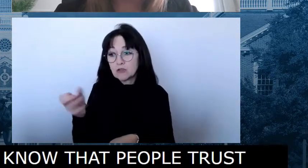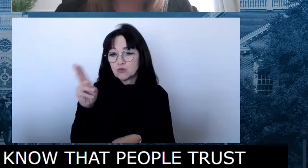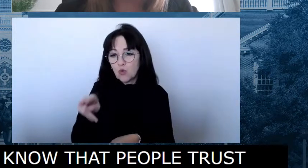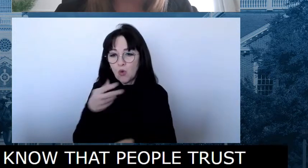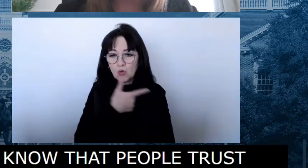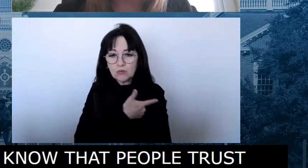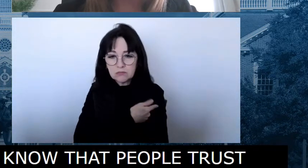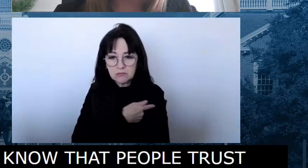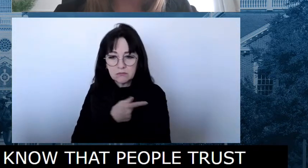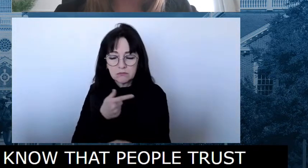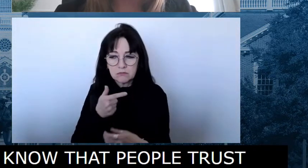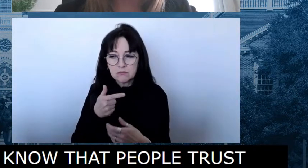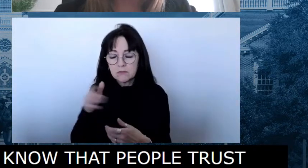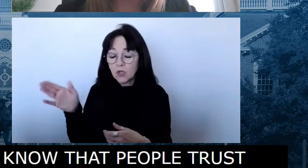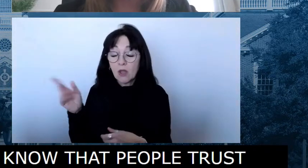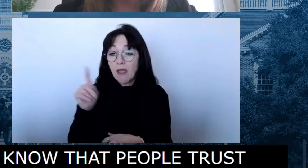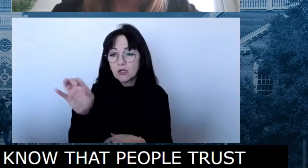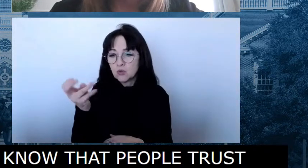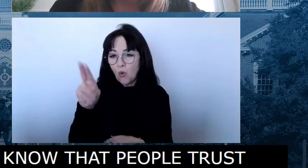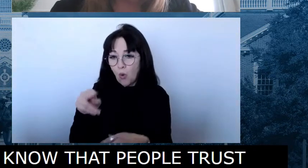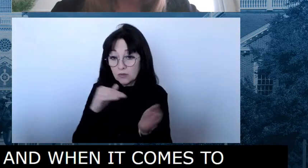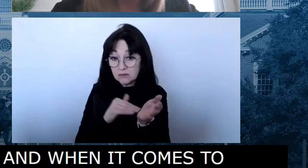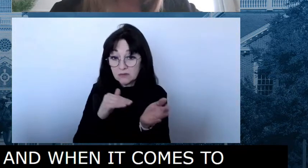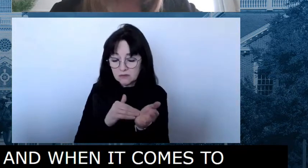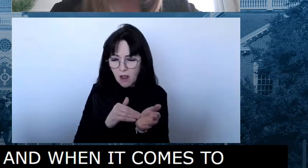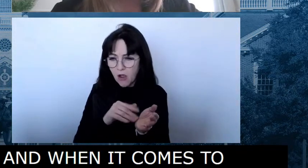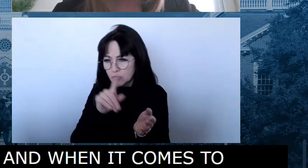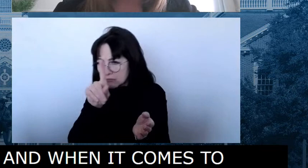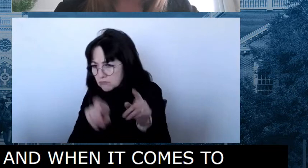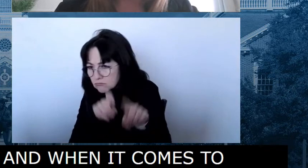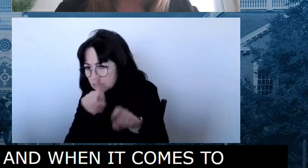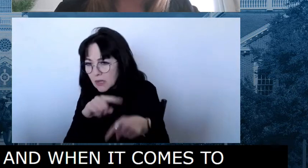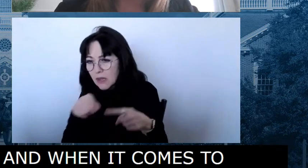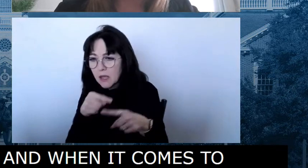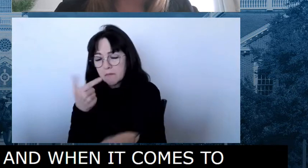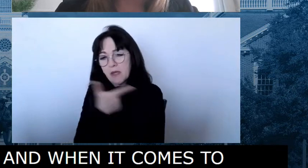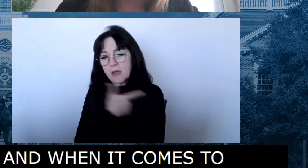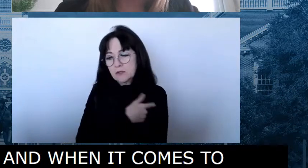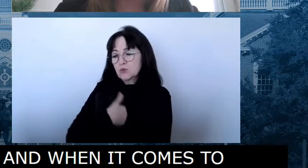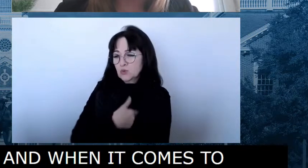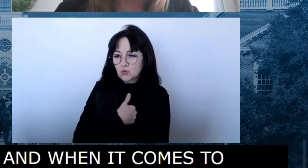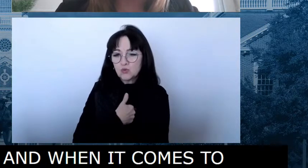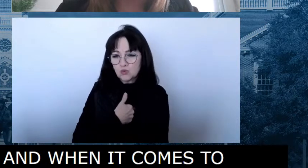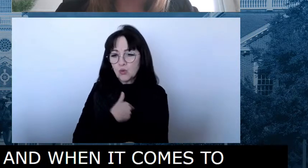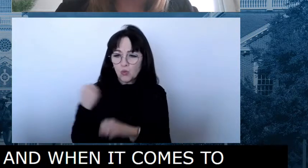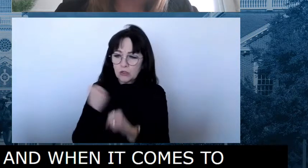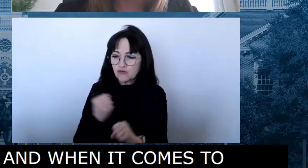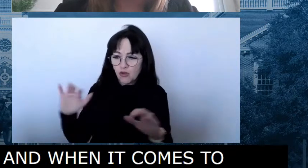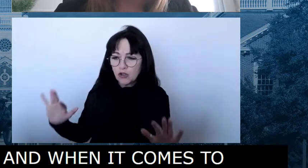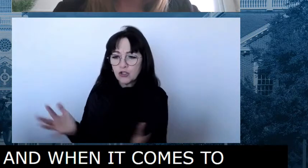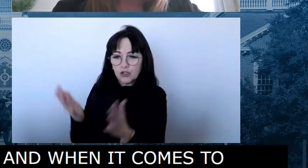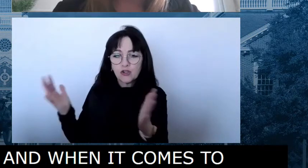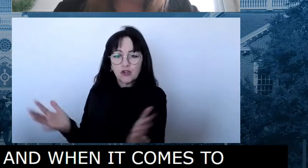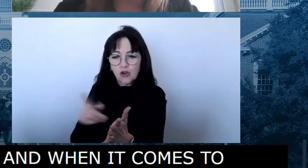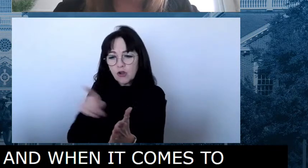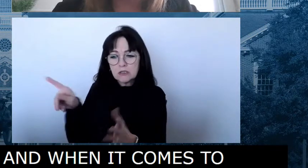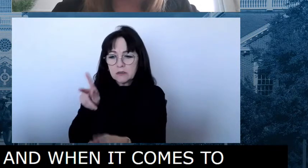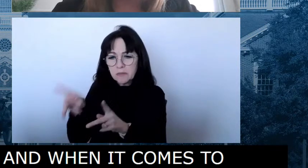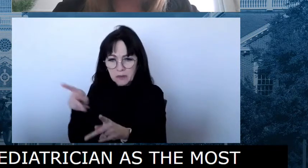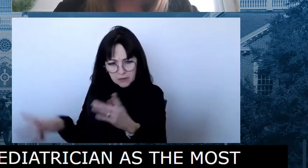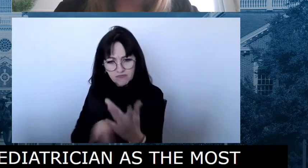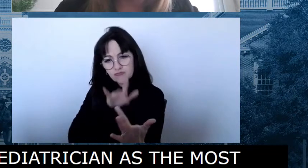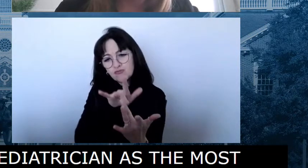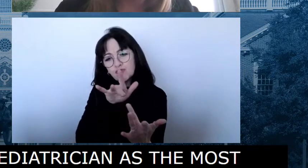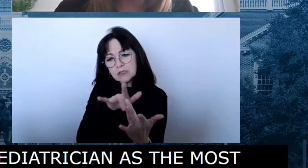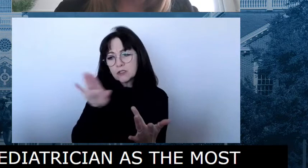Pediatricians is the most credible resource. So we really strongly encourage people to reach out to your pediatrician, talk to them about